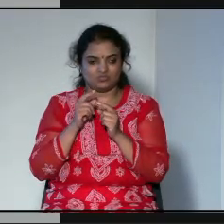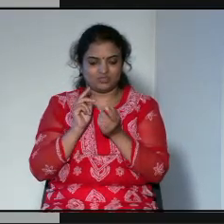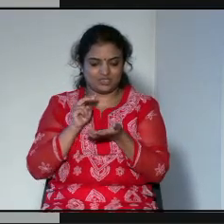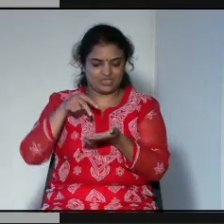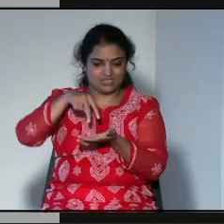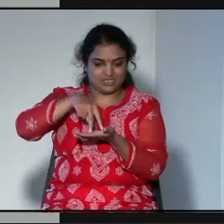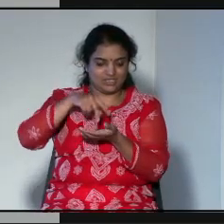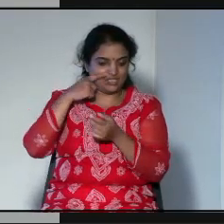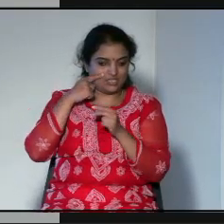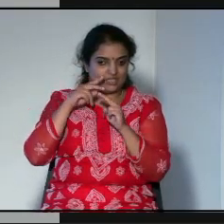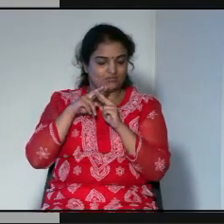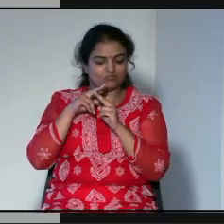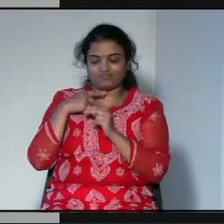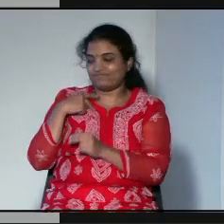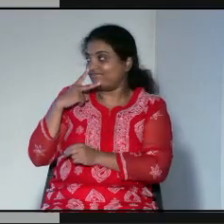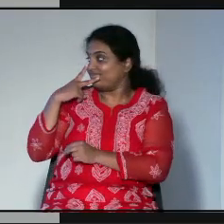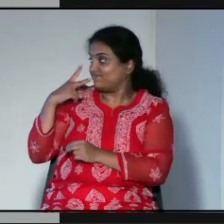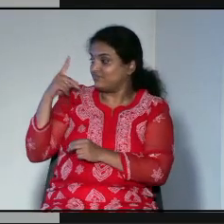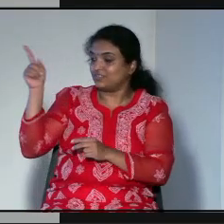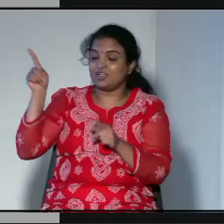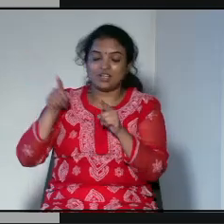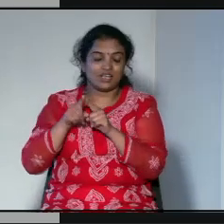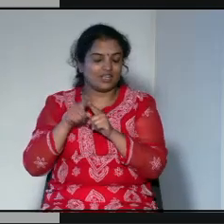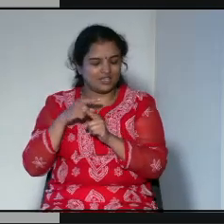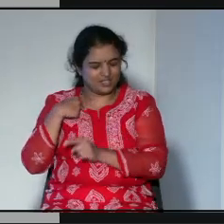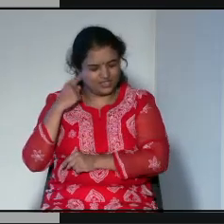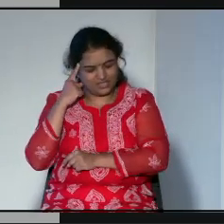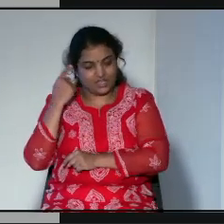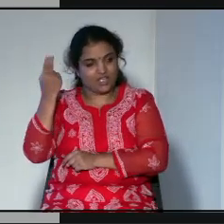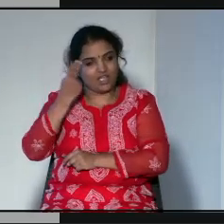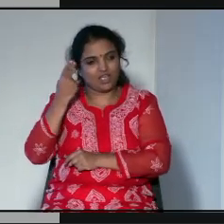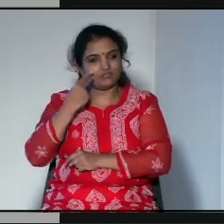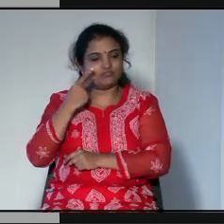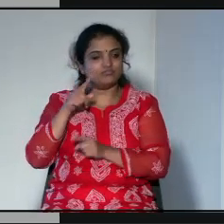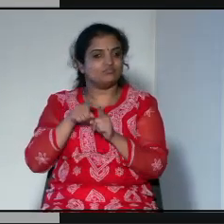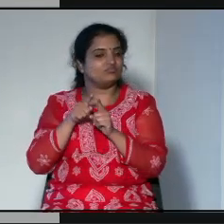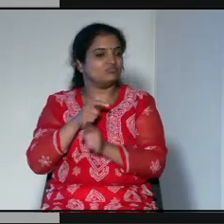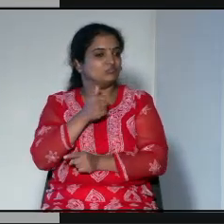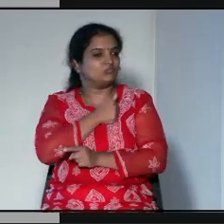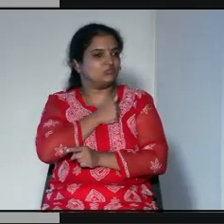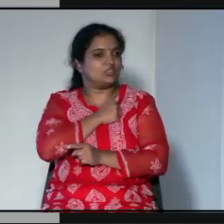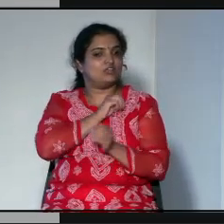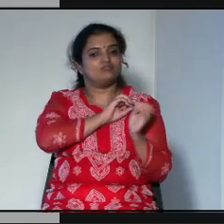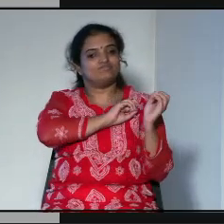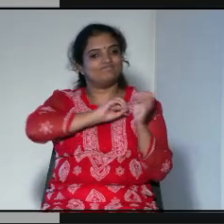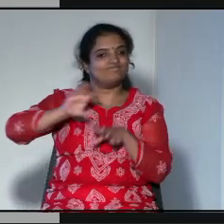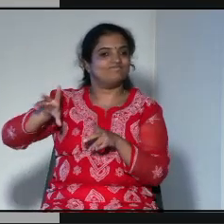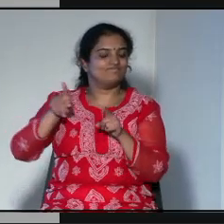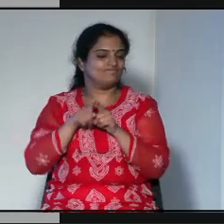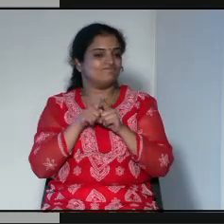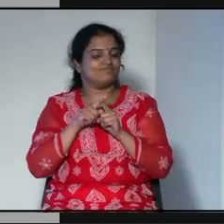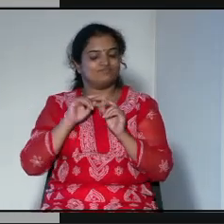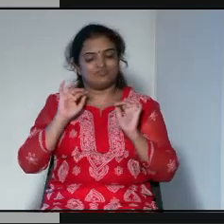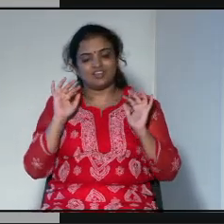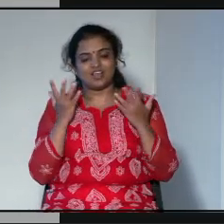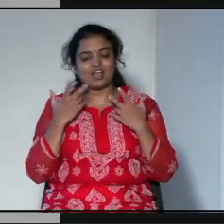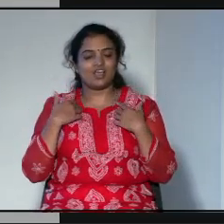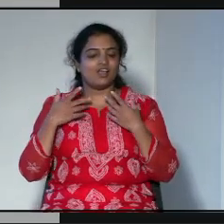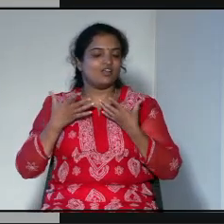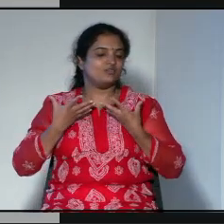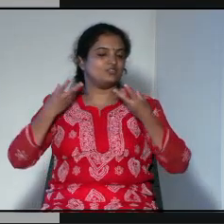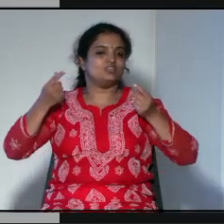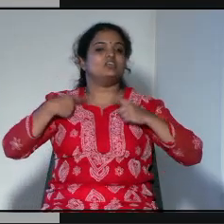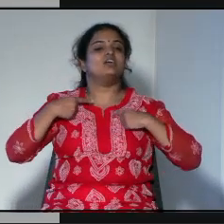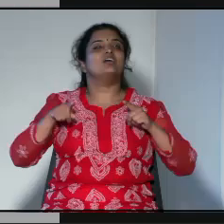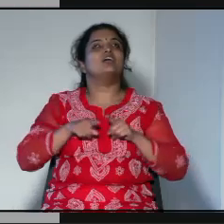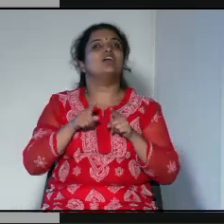sense the artist breaking free of her artistic ego, throwing it to the winds, sweeping the mountains, and disappearing